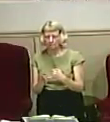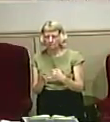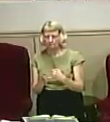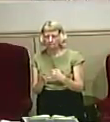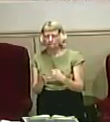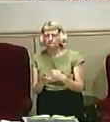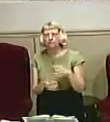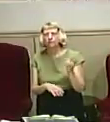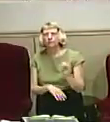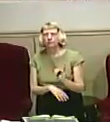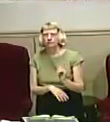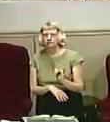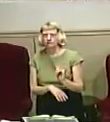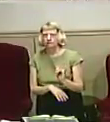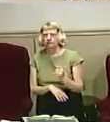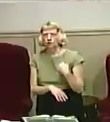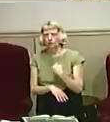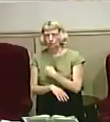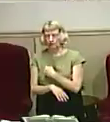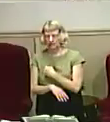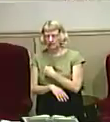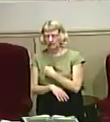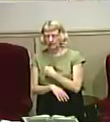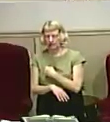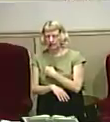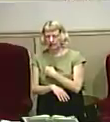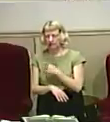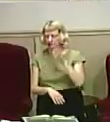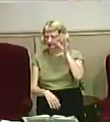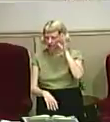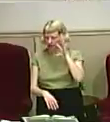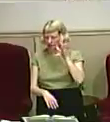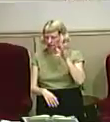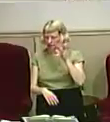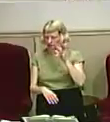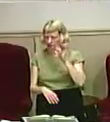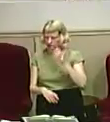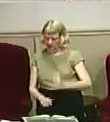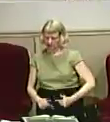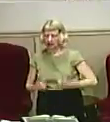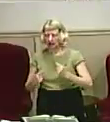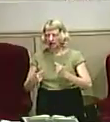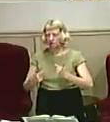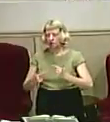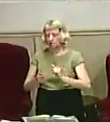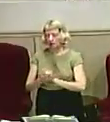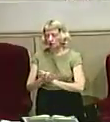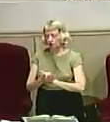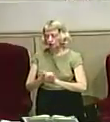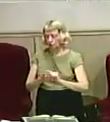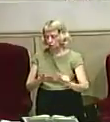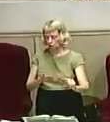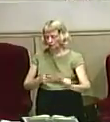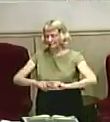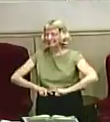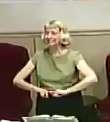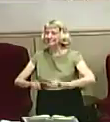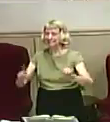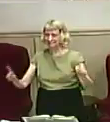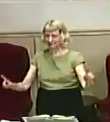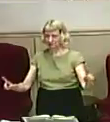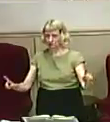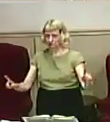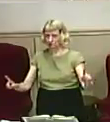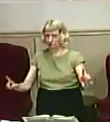It's just like the same thing as we talk on Sundays, a good talk, and then we live every other time we're not in the church